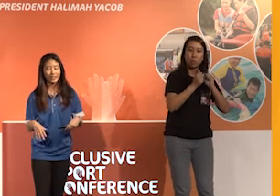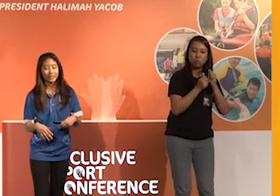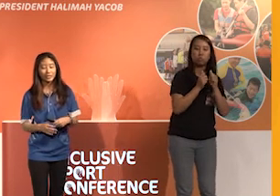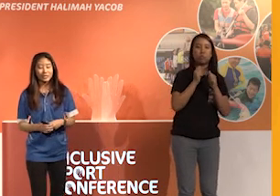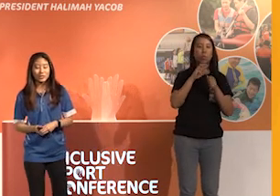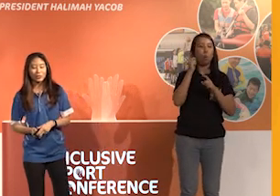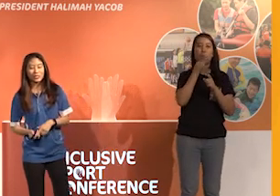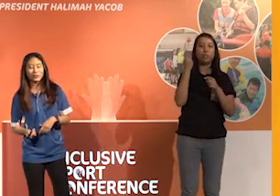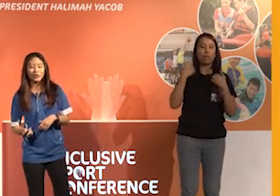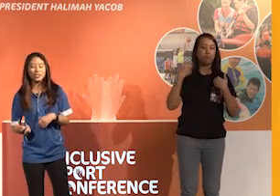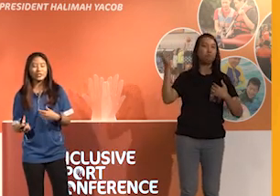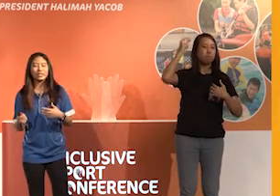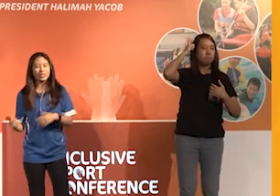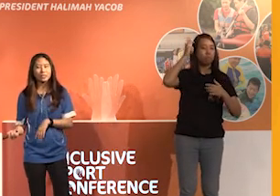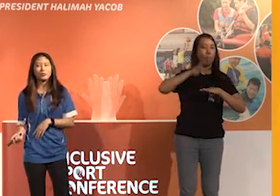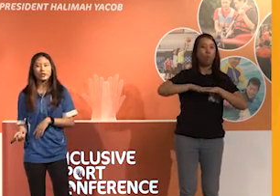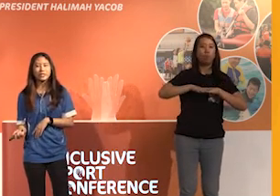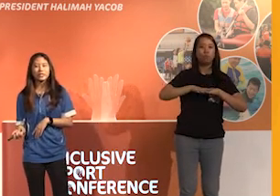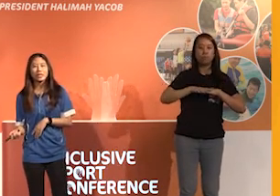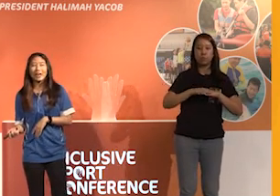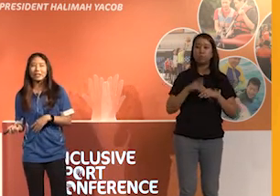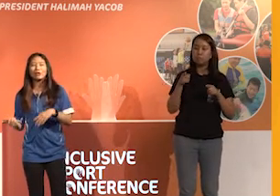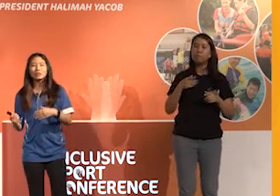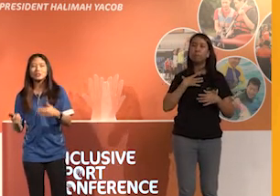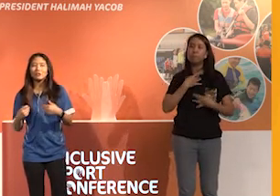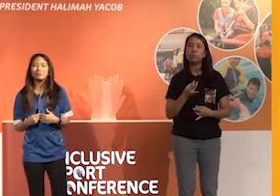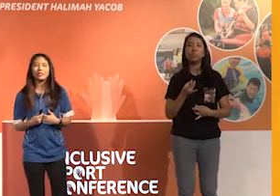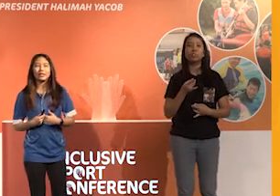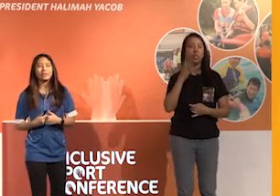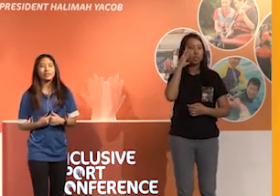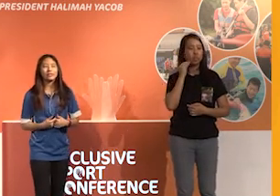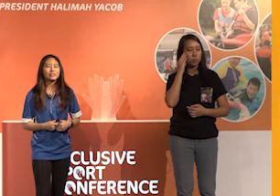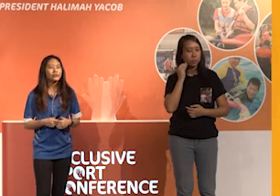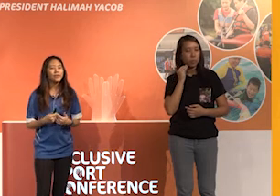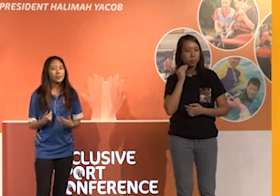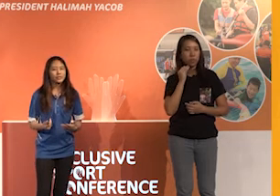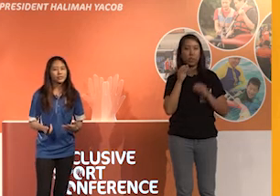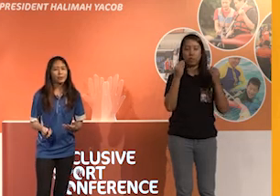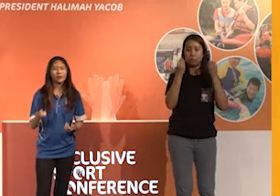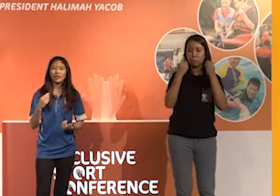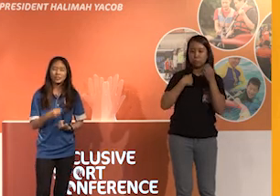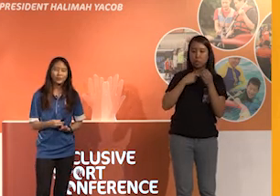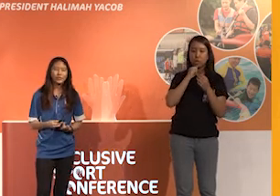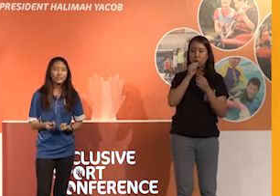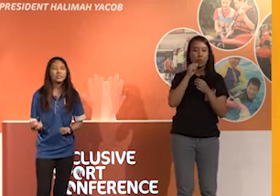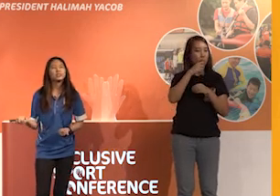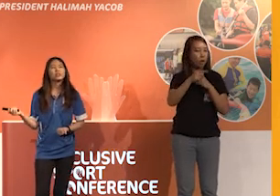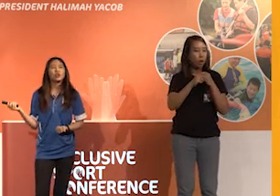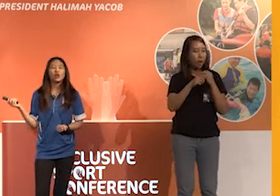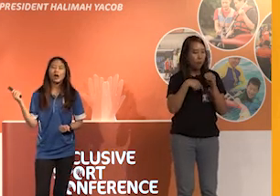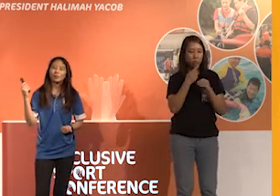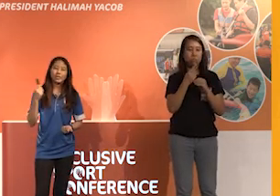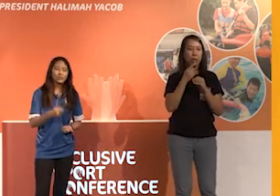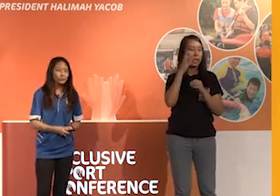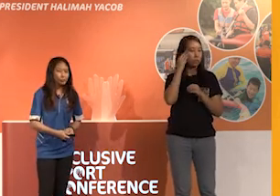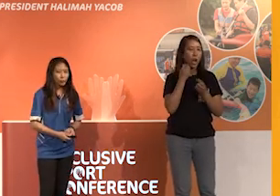devices. So it's a very interesting experience. And it also taught me that it doesn't really matter about your experience